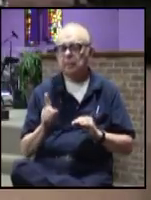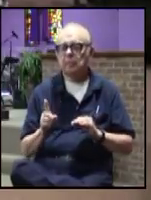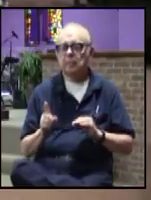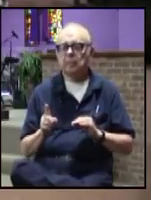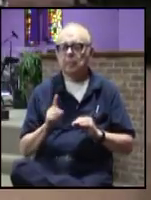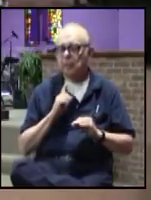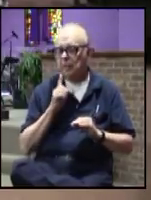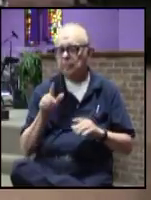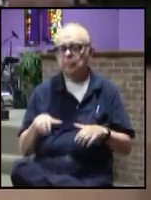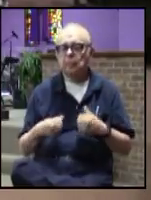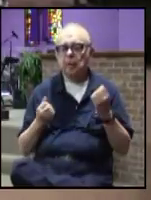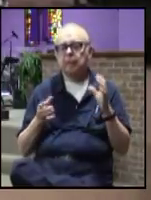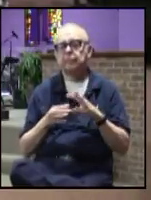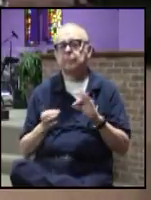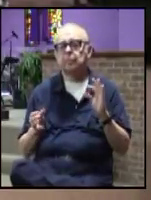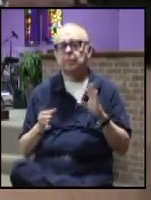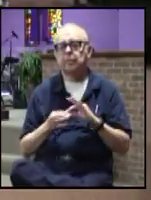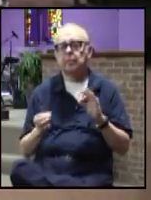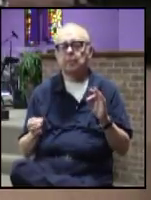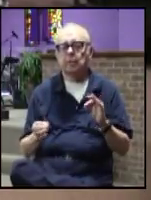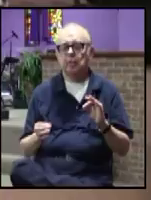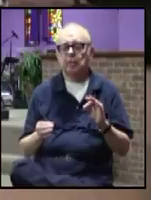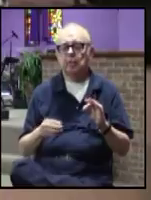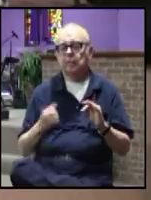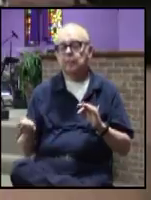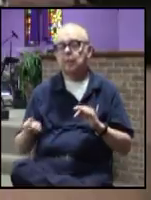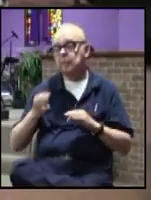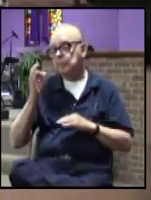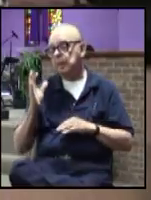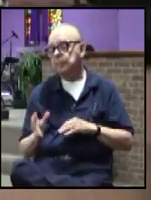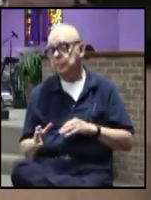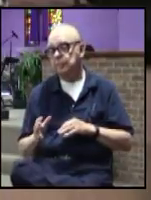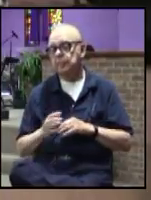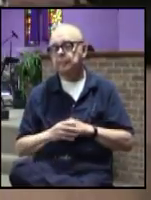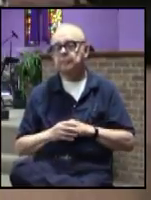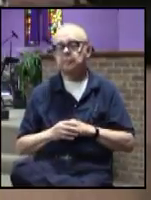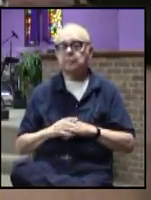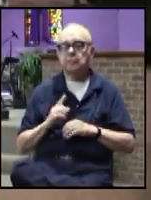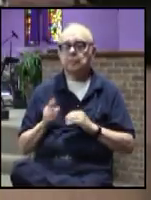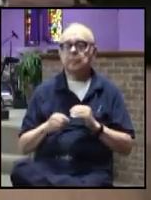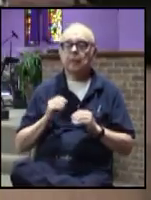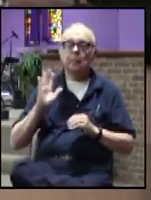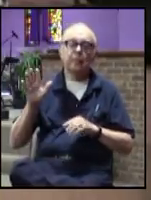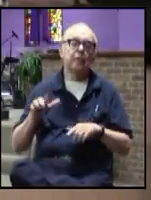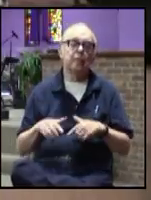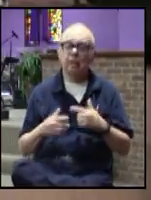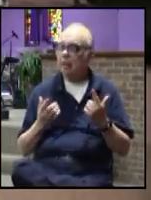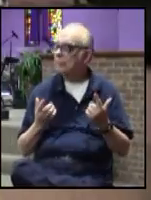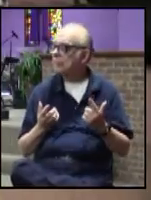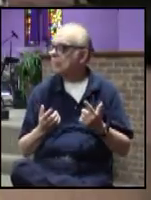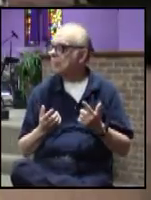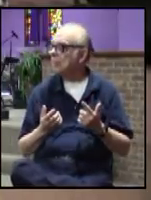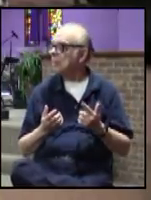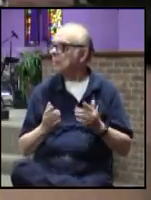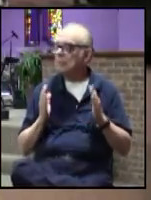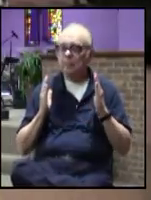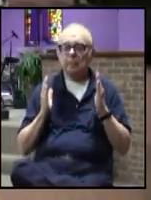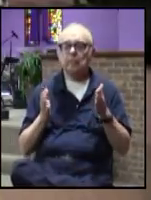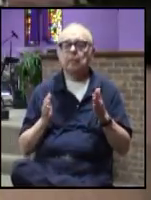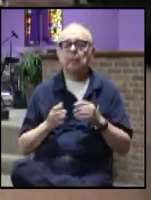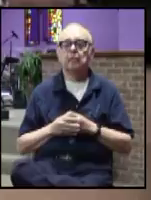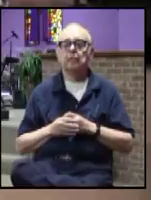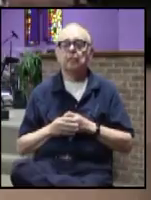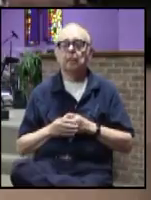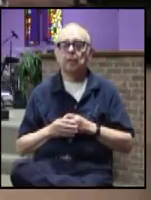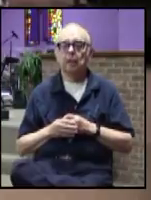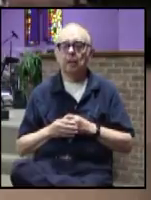you true life stories from other pastors of their life. Listen to